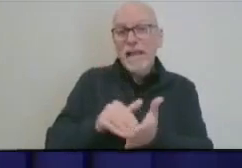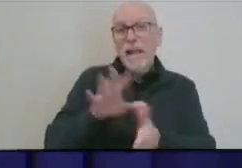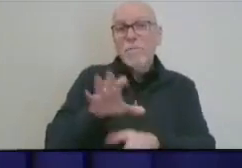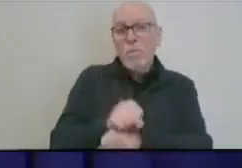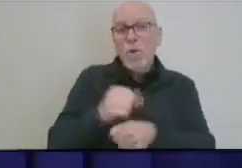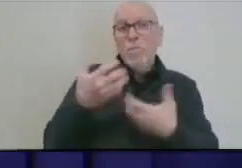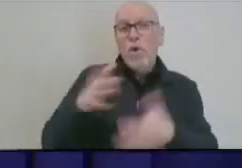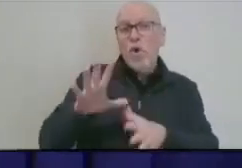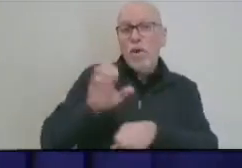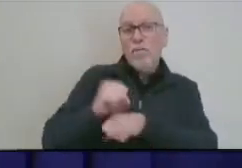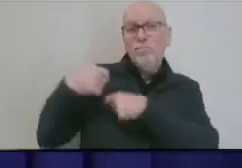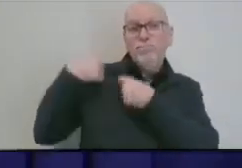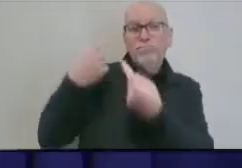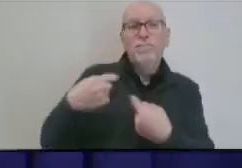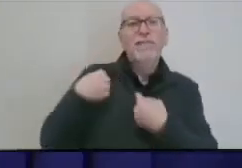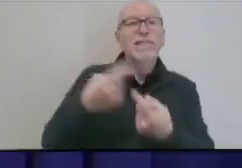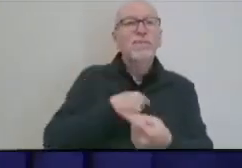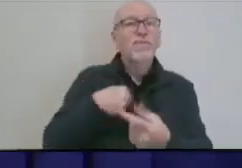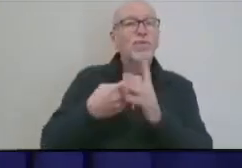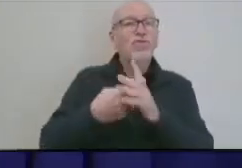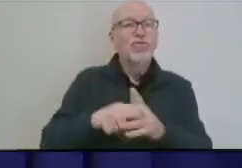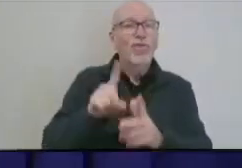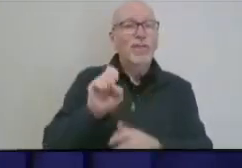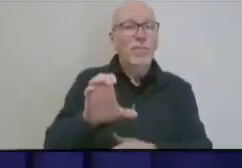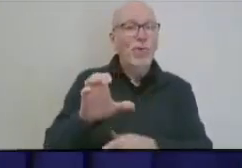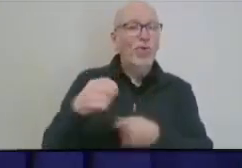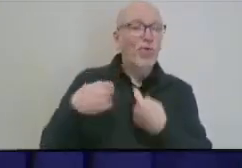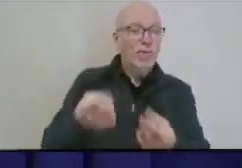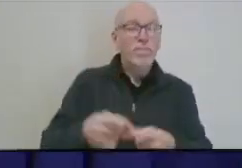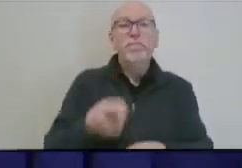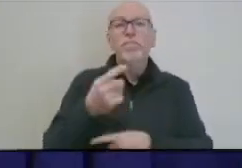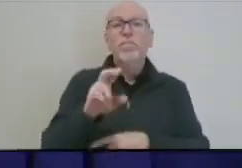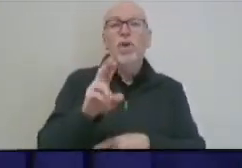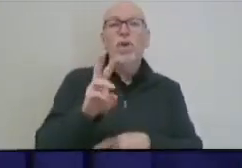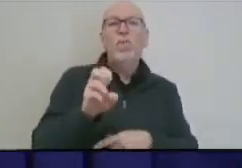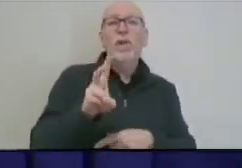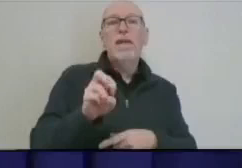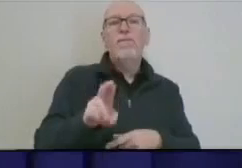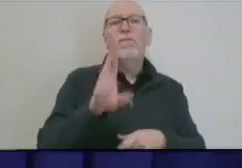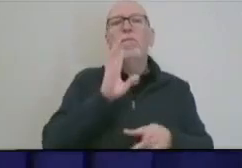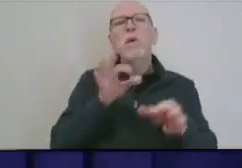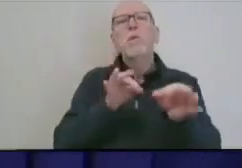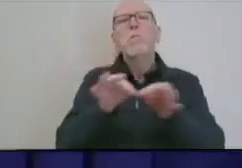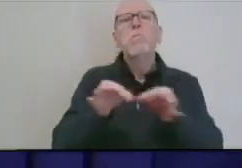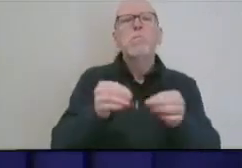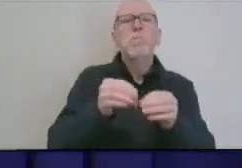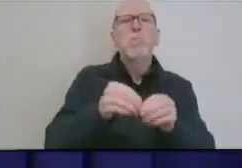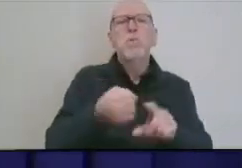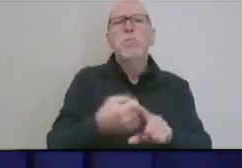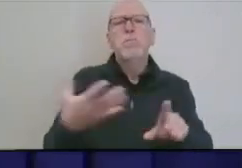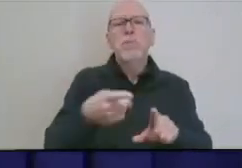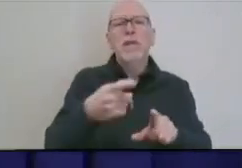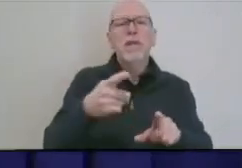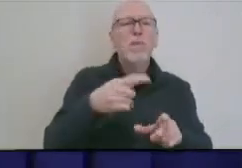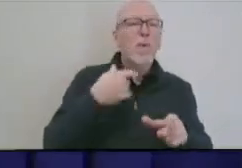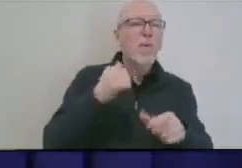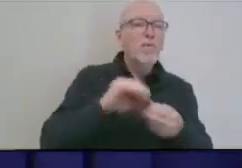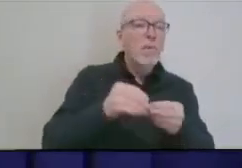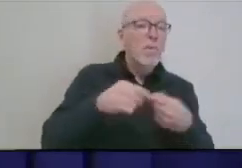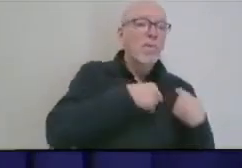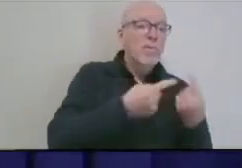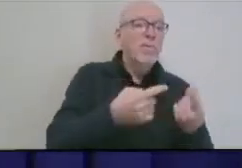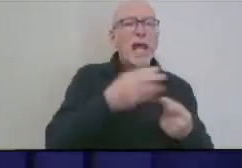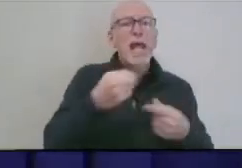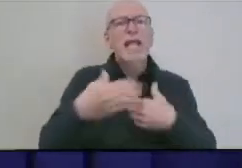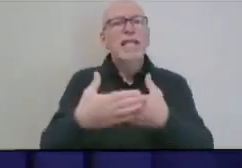we first began offering vaccine in December. Dr. Weaver will walk you through these numbers and next steps shortly. The vaccine